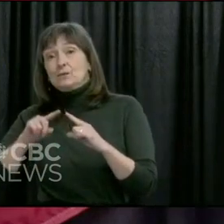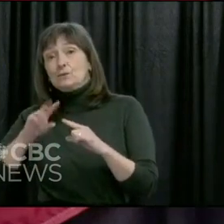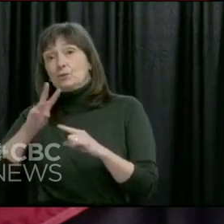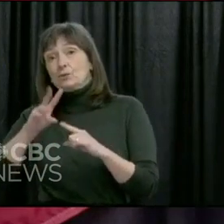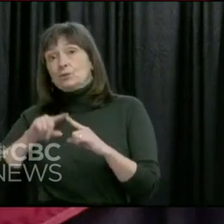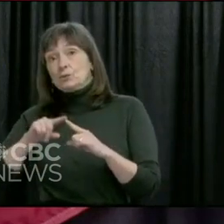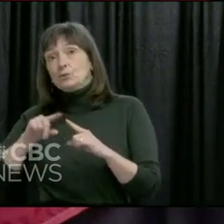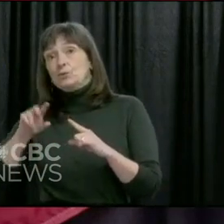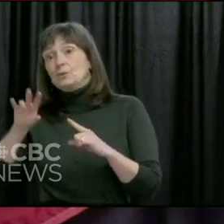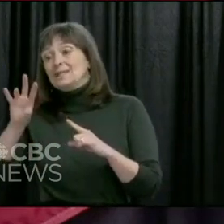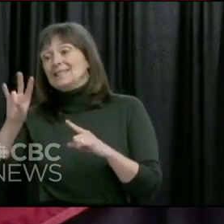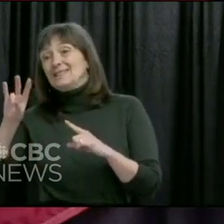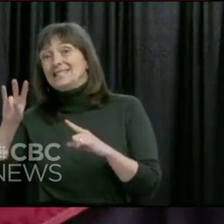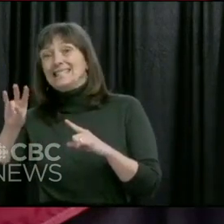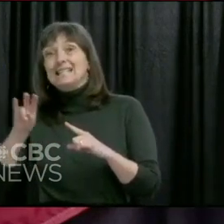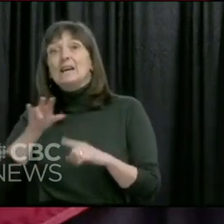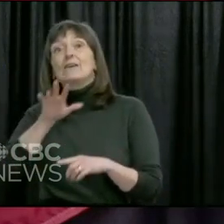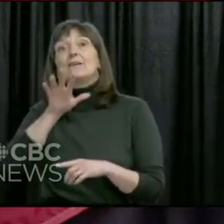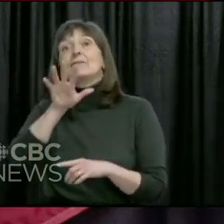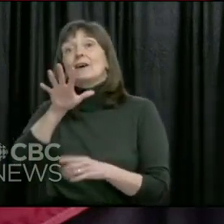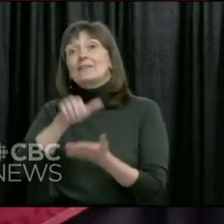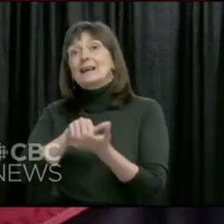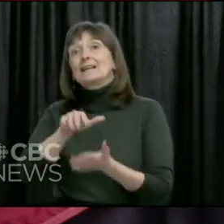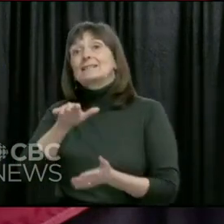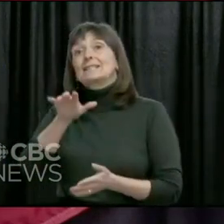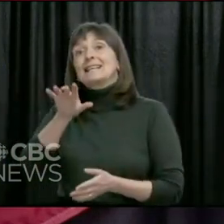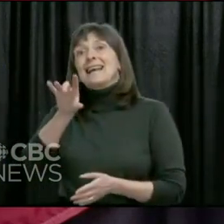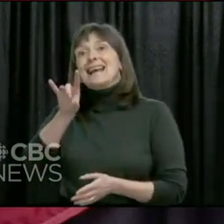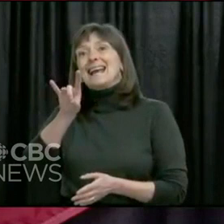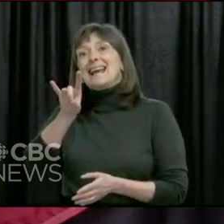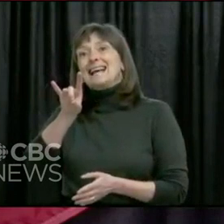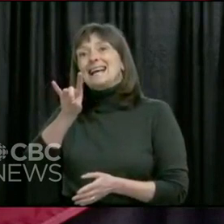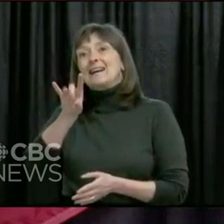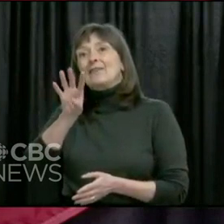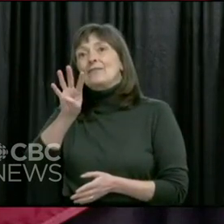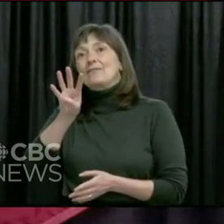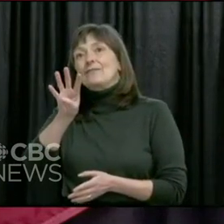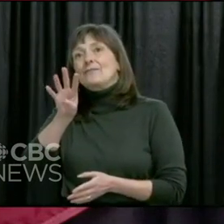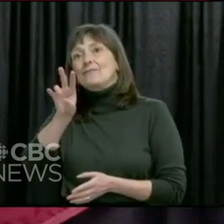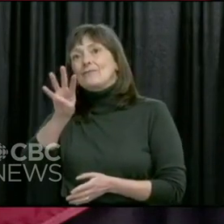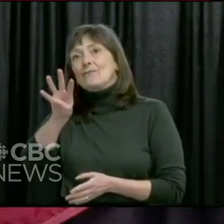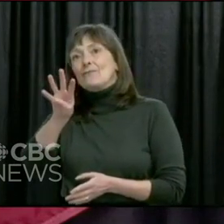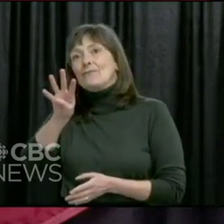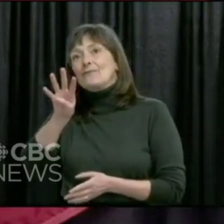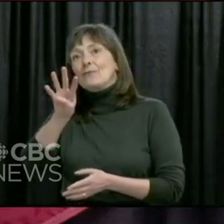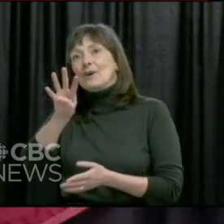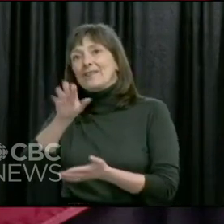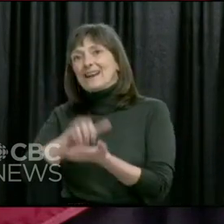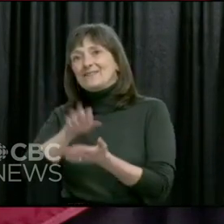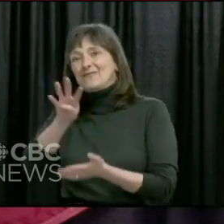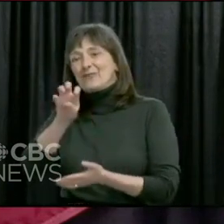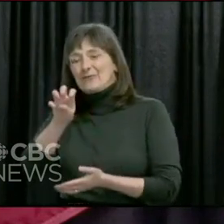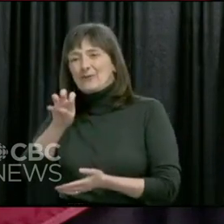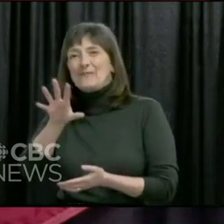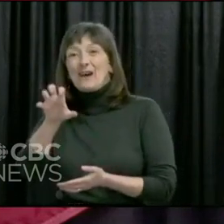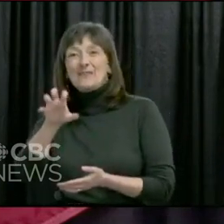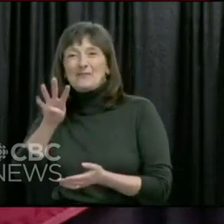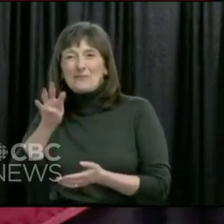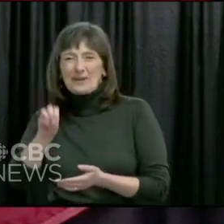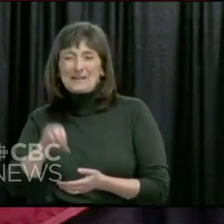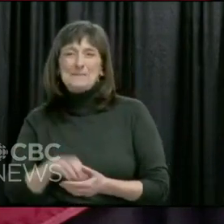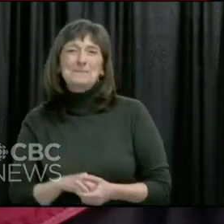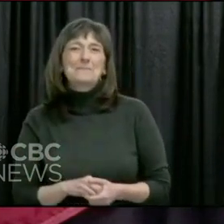between 6 through 17. So in addition to that, the federal government announced up to $100 million in funding